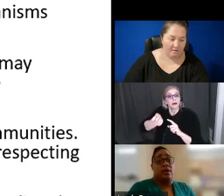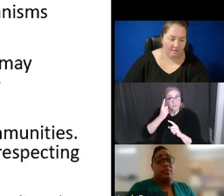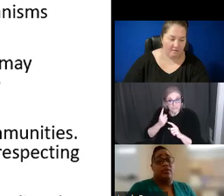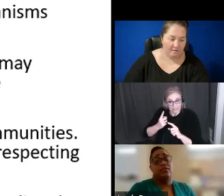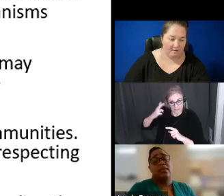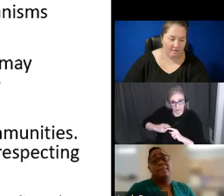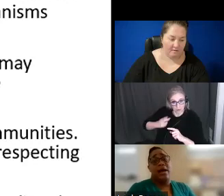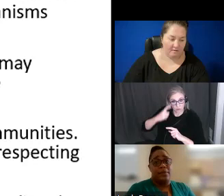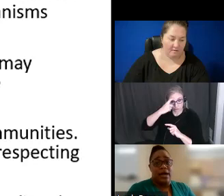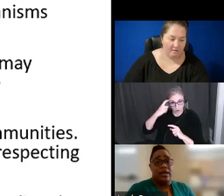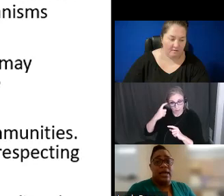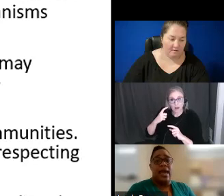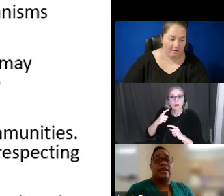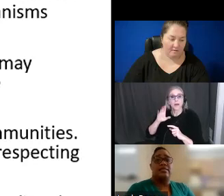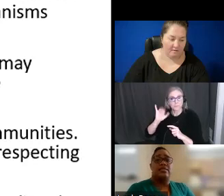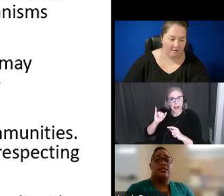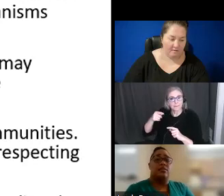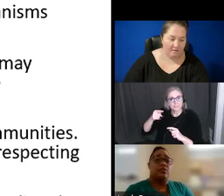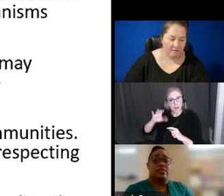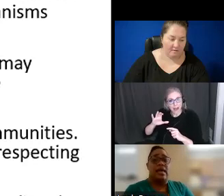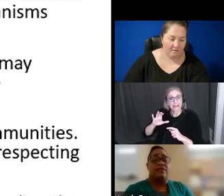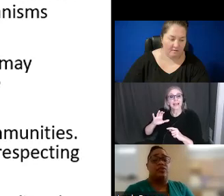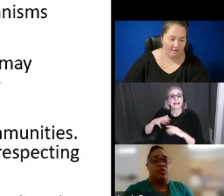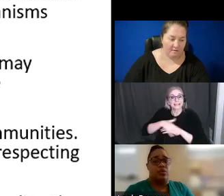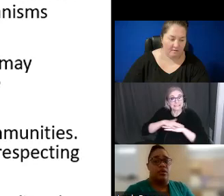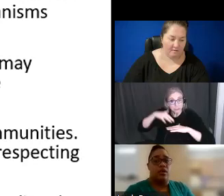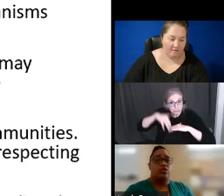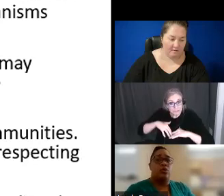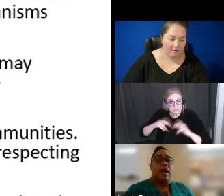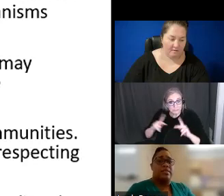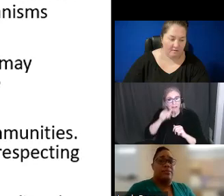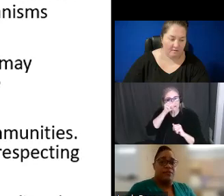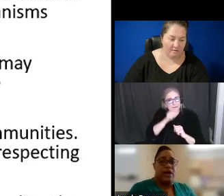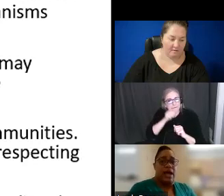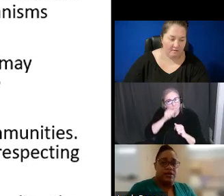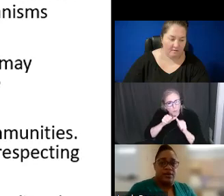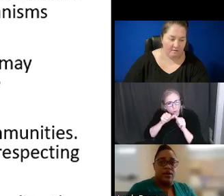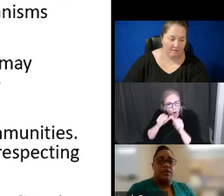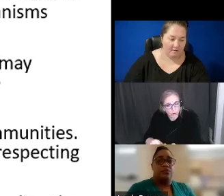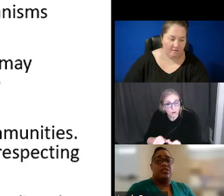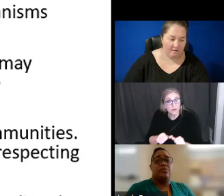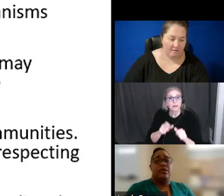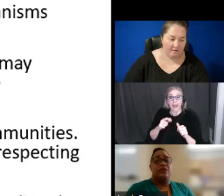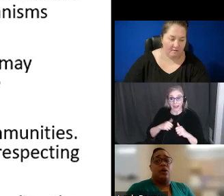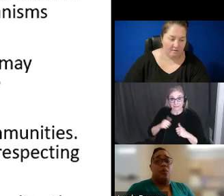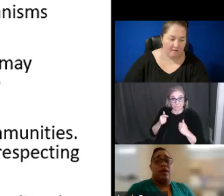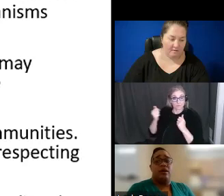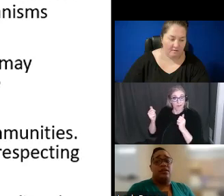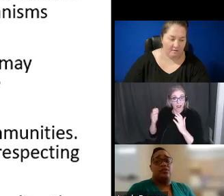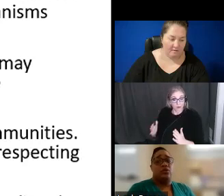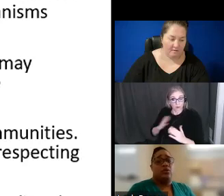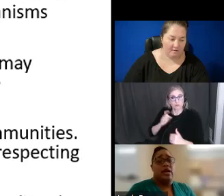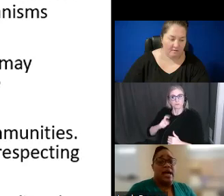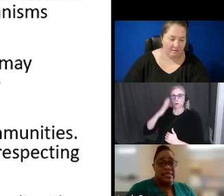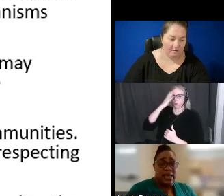historical trauma that BIPOC and Indigenous communities have endured. So as a provider, we should be aware